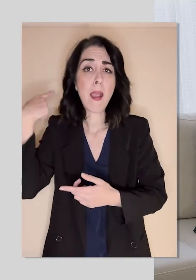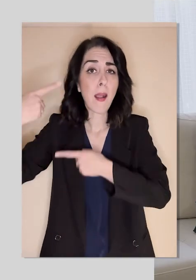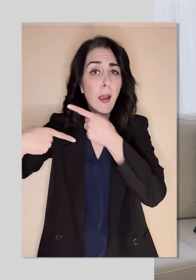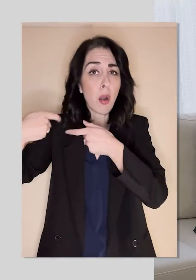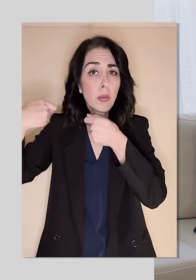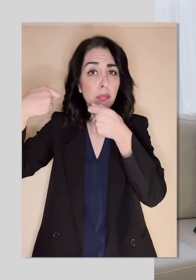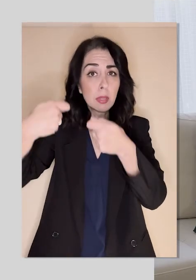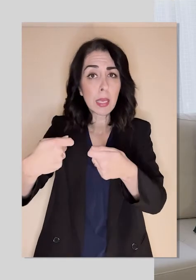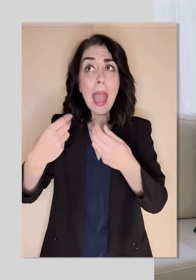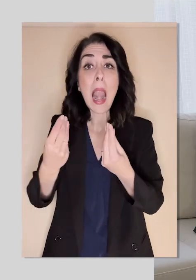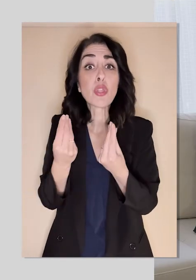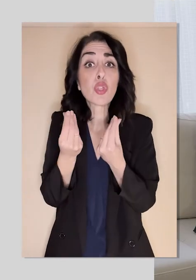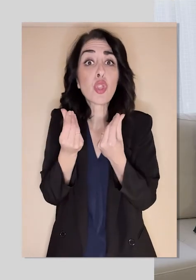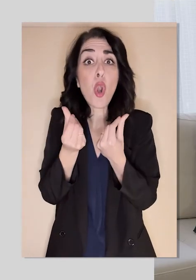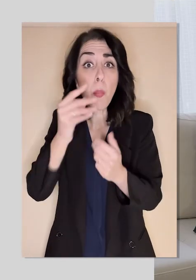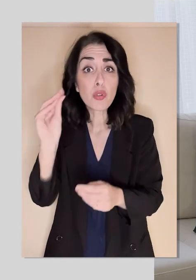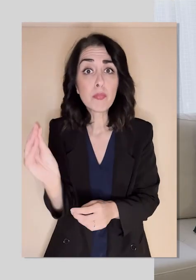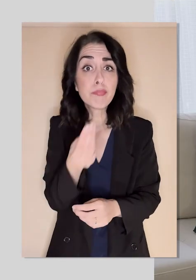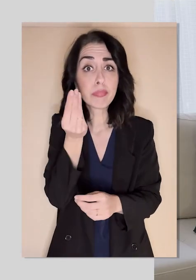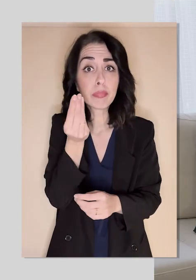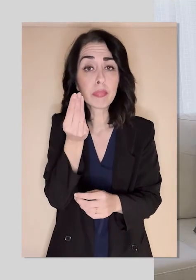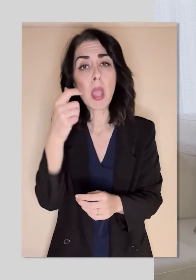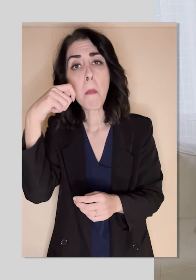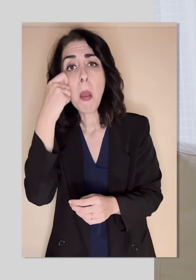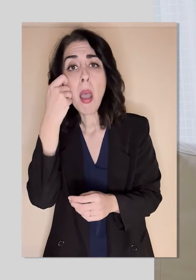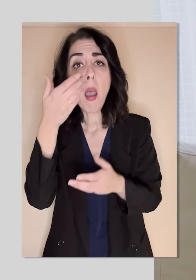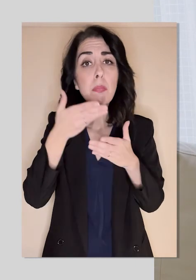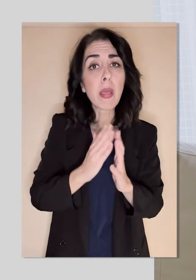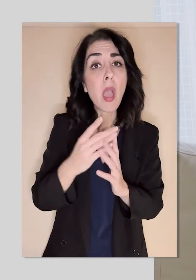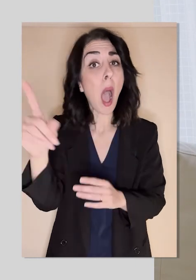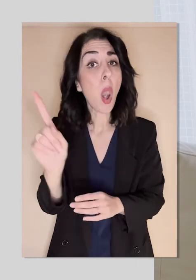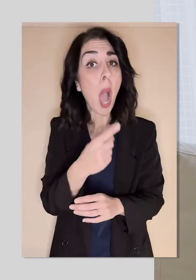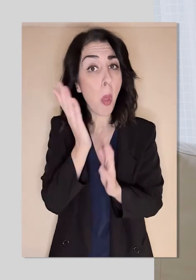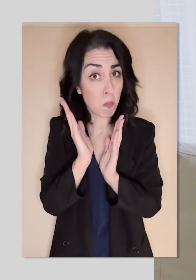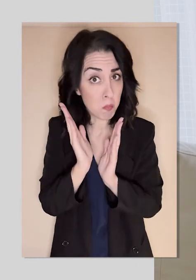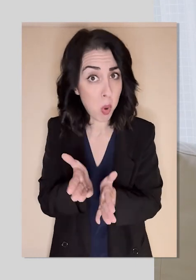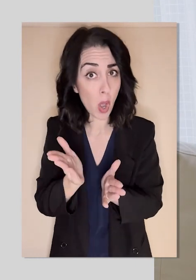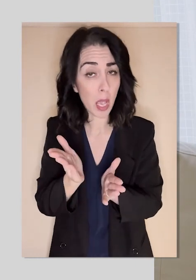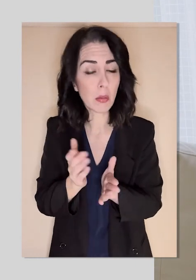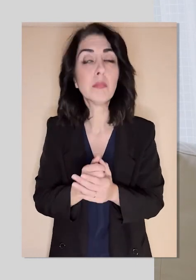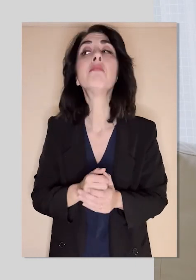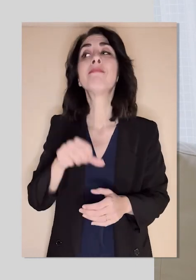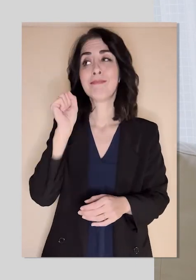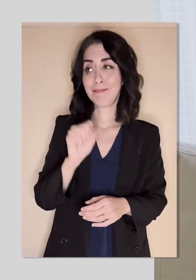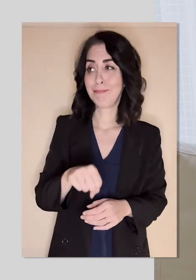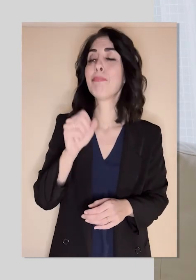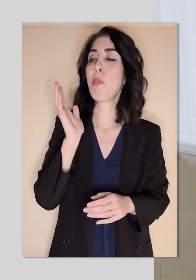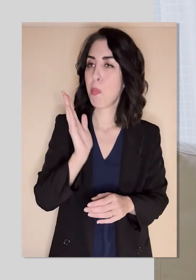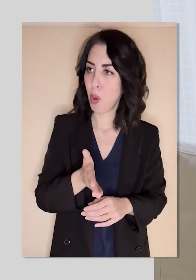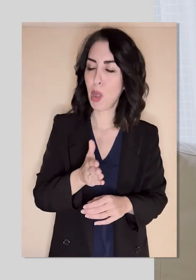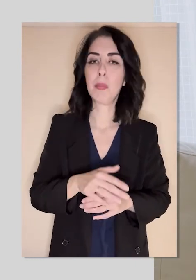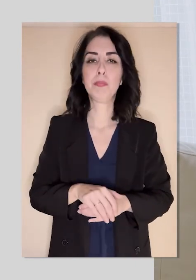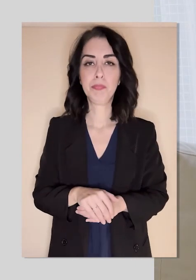appearance between two persons in the same family? Absolutely possible and somewhat likely.